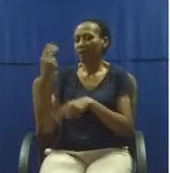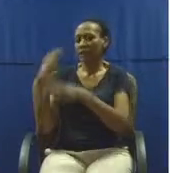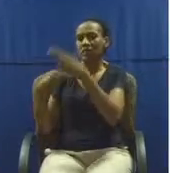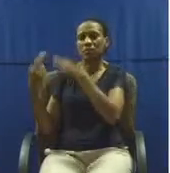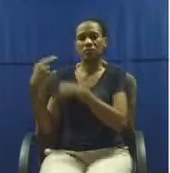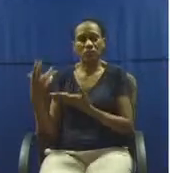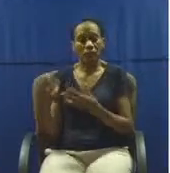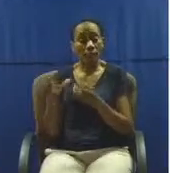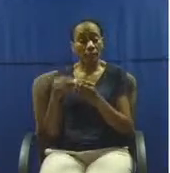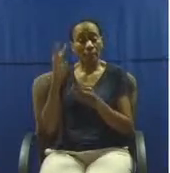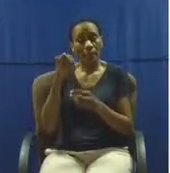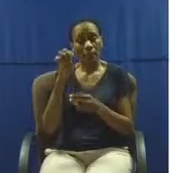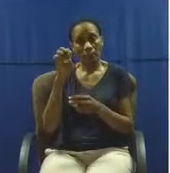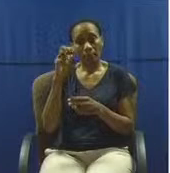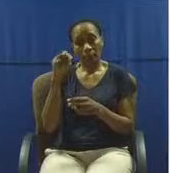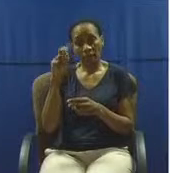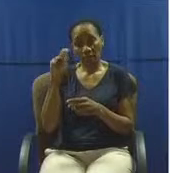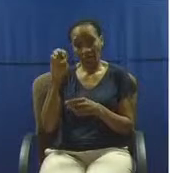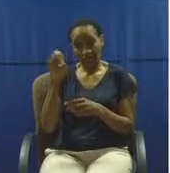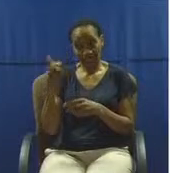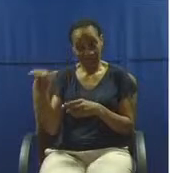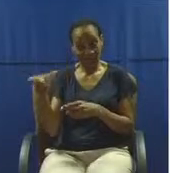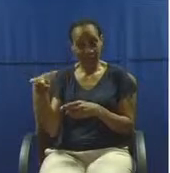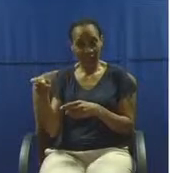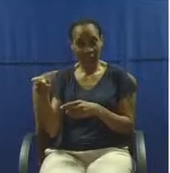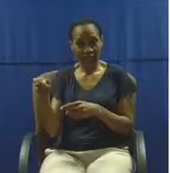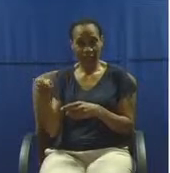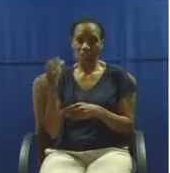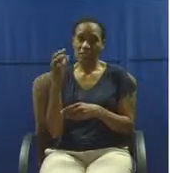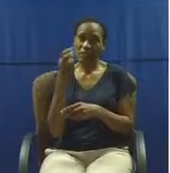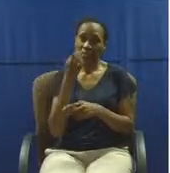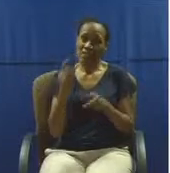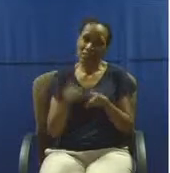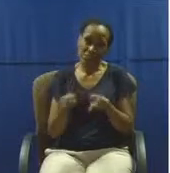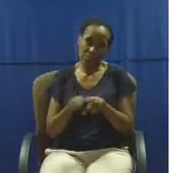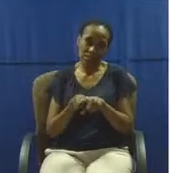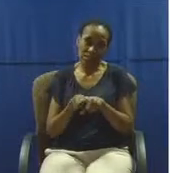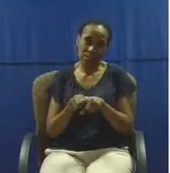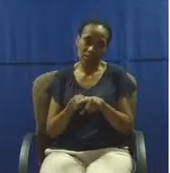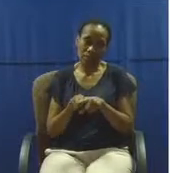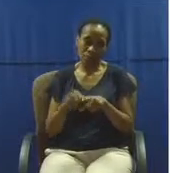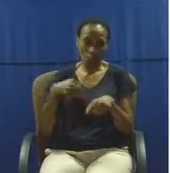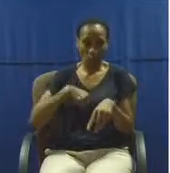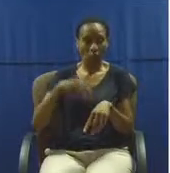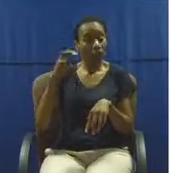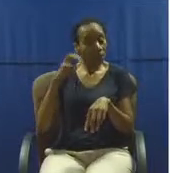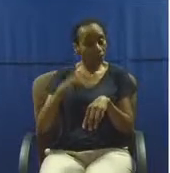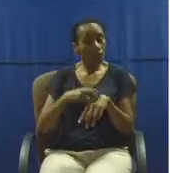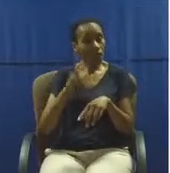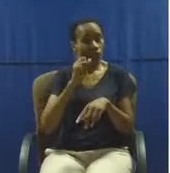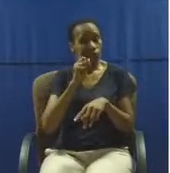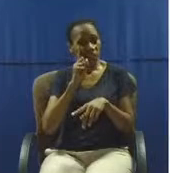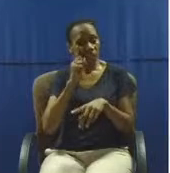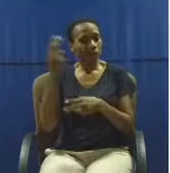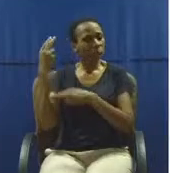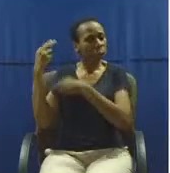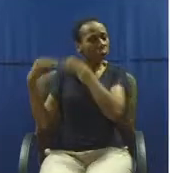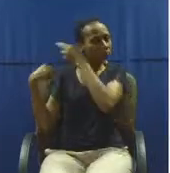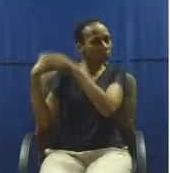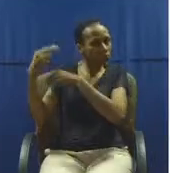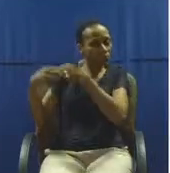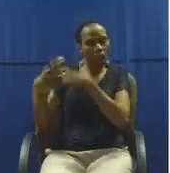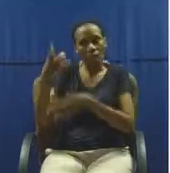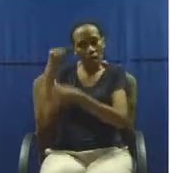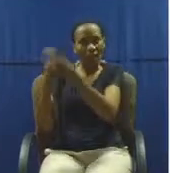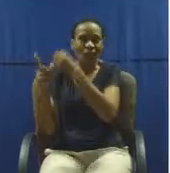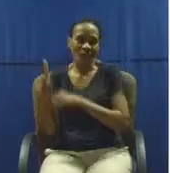Mente is getting us to that point where she says we need to look at what history has taught us. Some of us